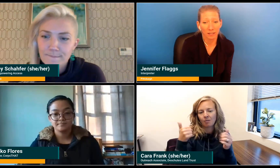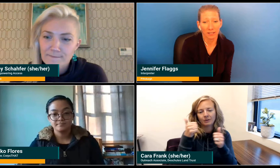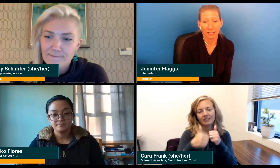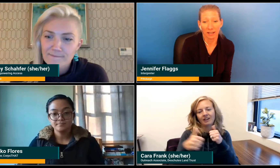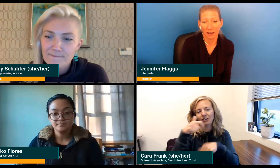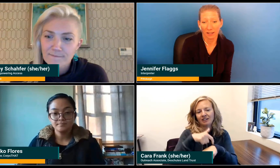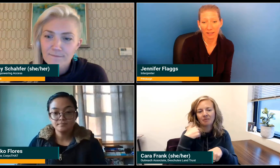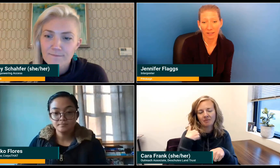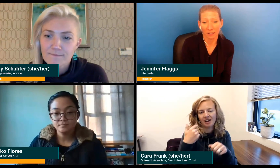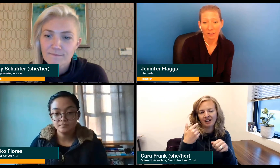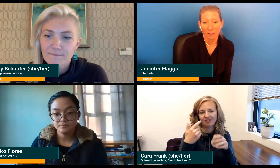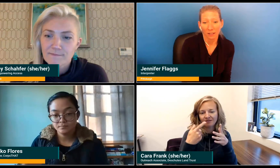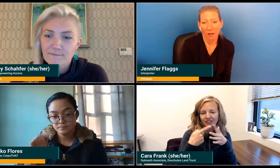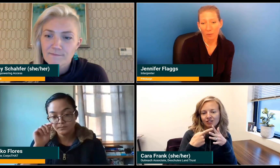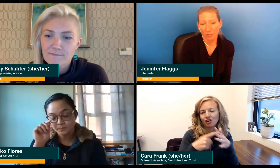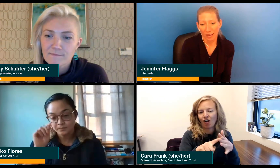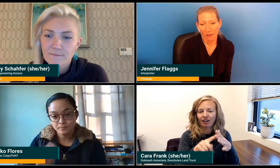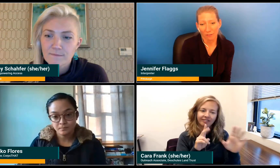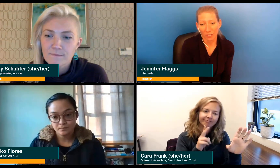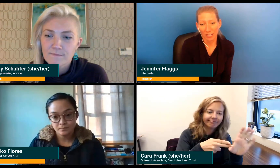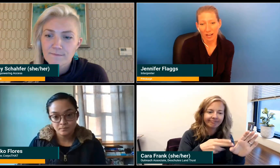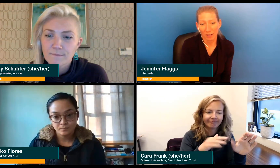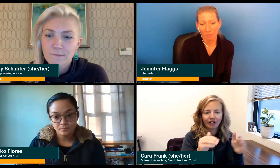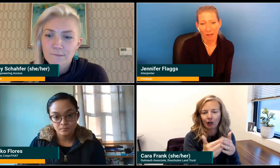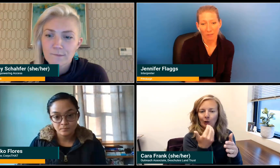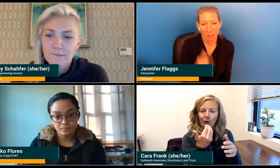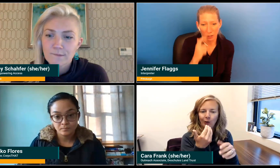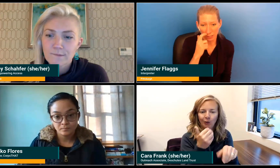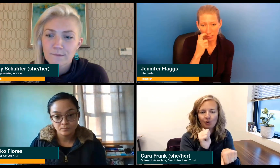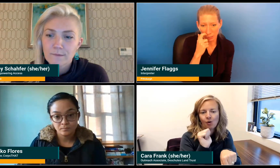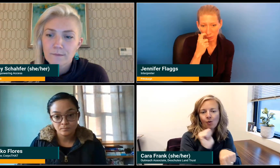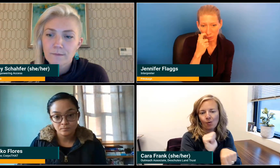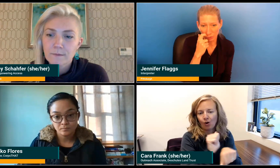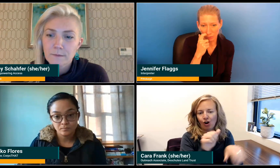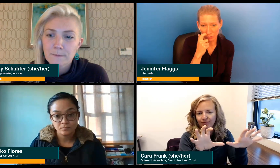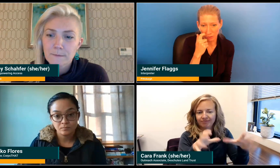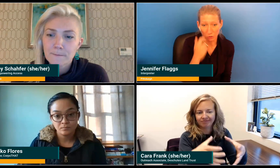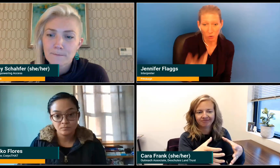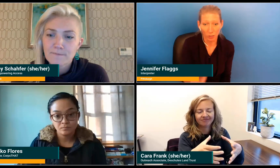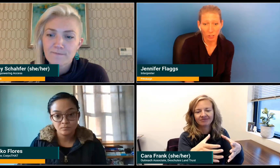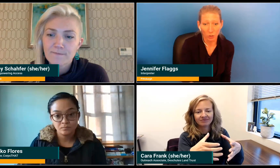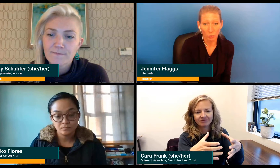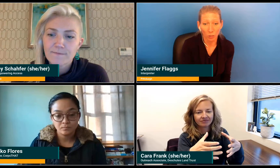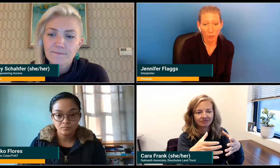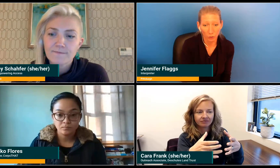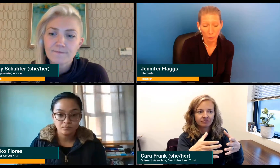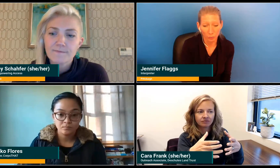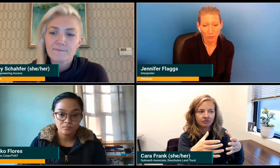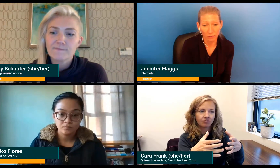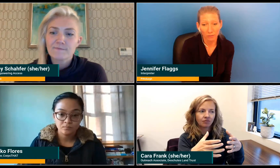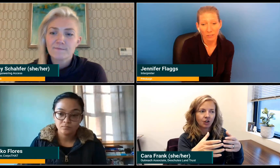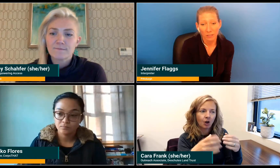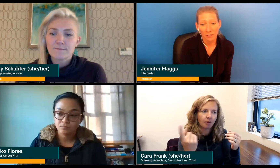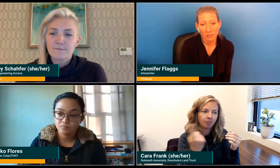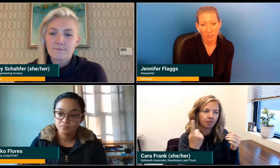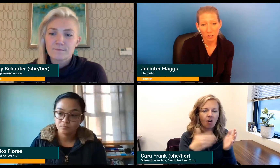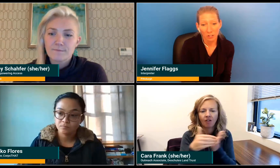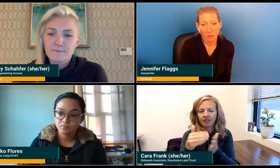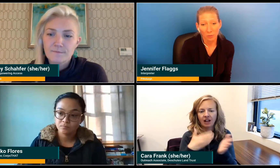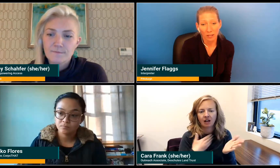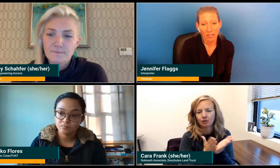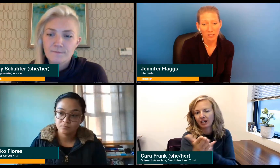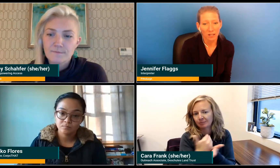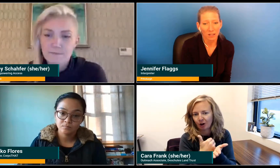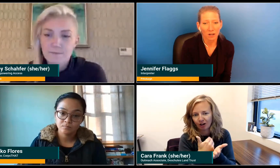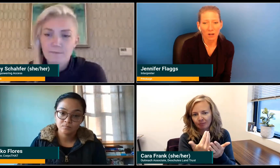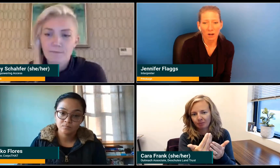And I think almost every time I've started to, join a new work group and started a